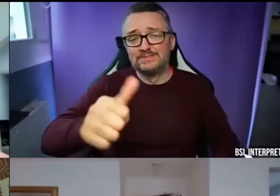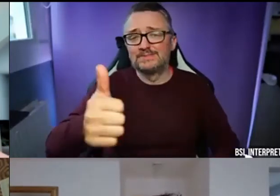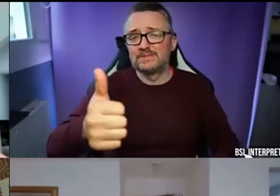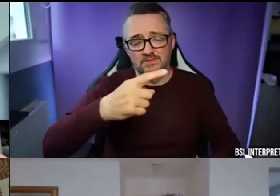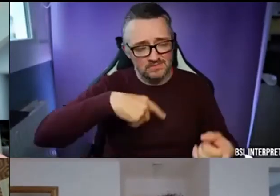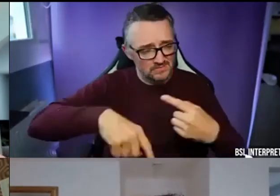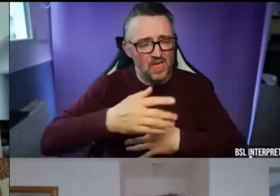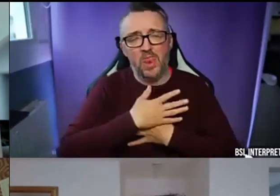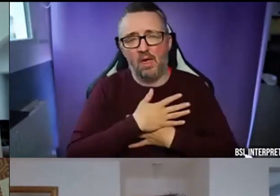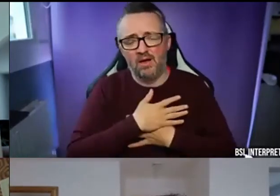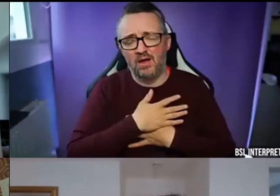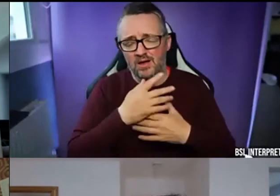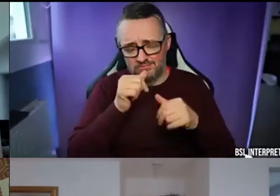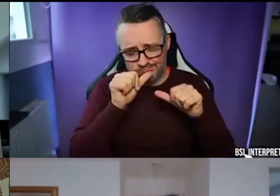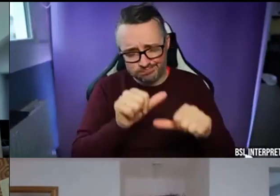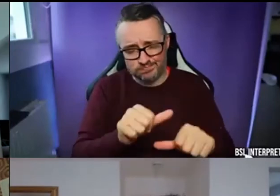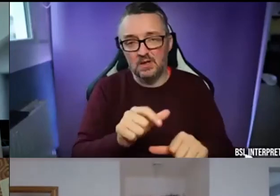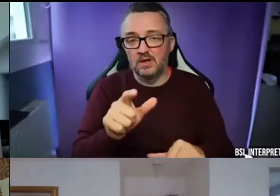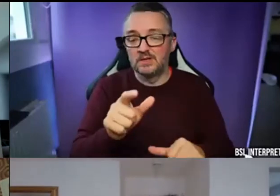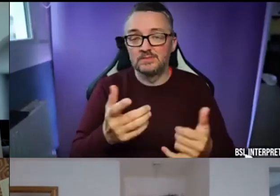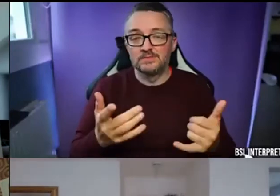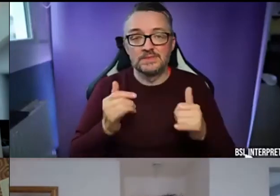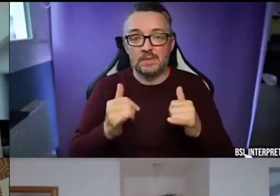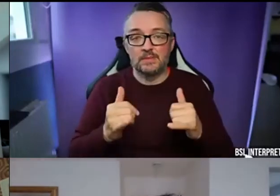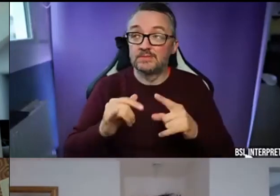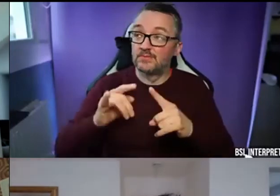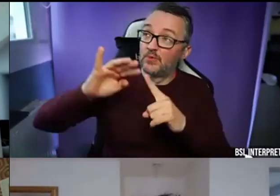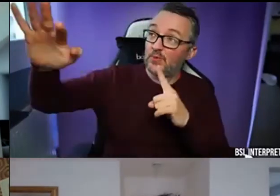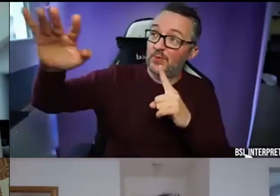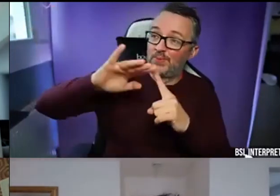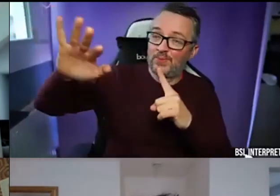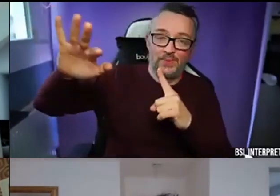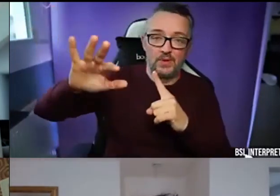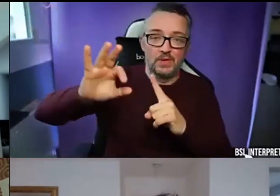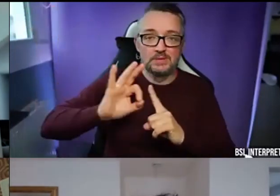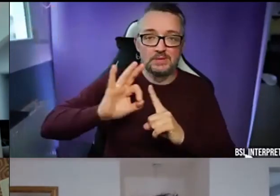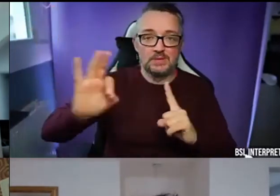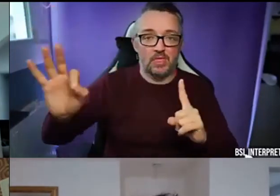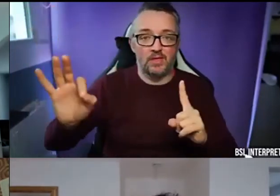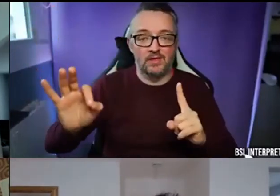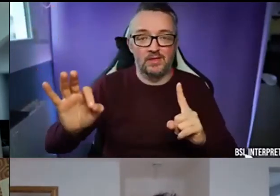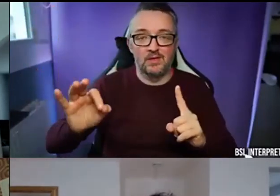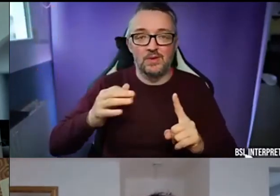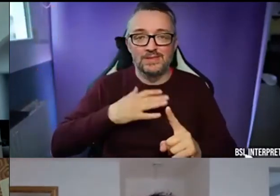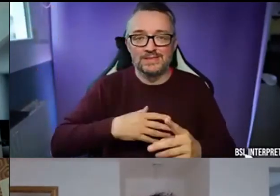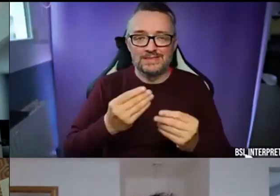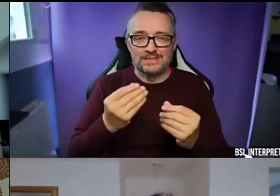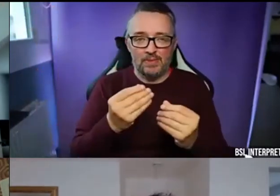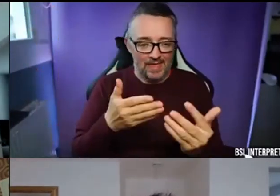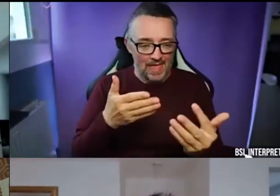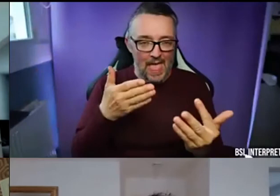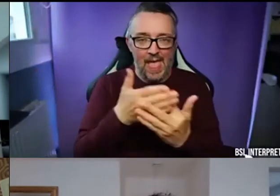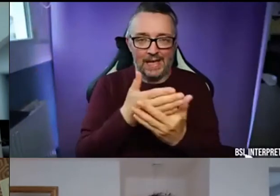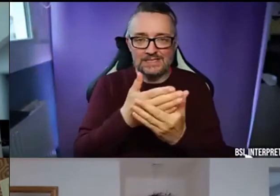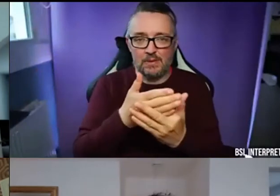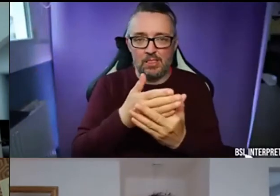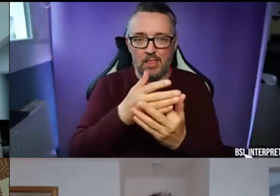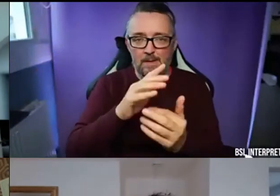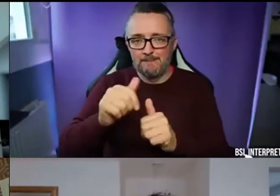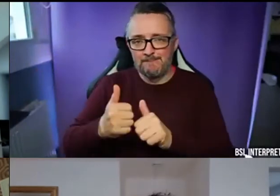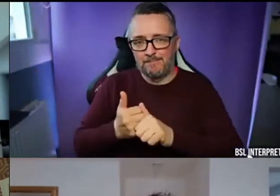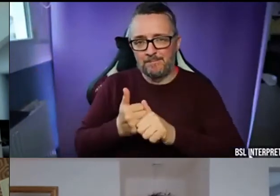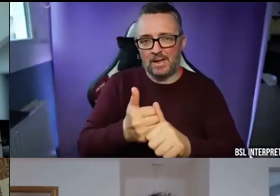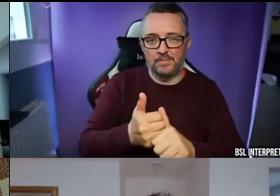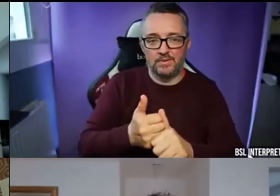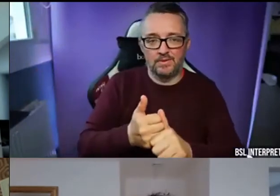them, but sometimes you just don't have signal. So we should always make sure that there is some sort of accessible fallback option. And I'm sure I've